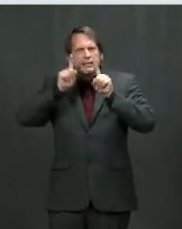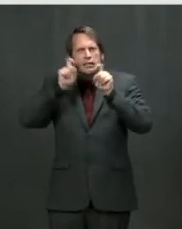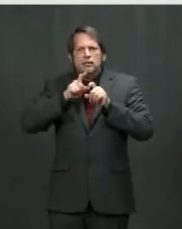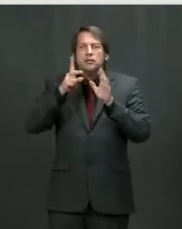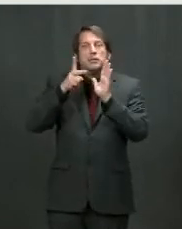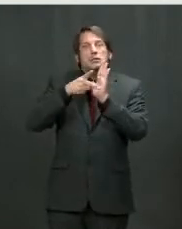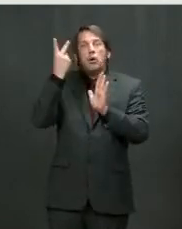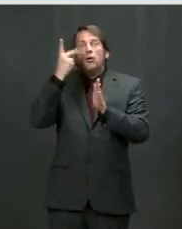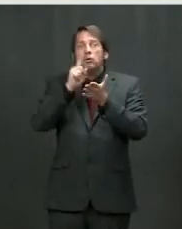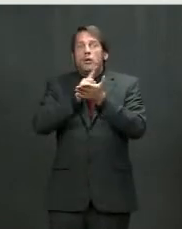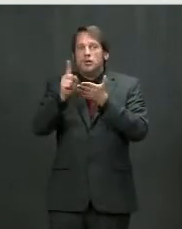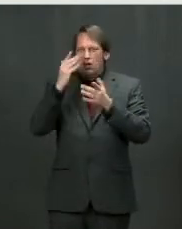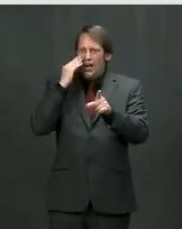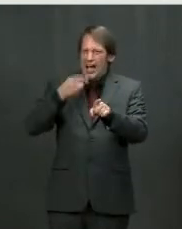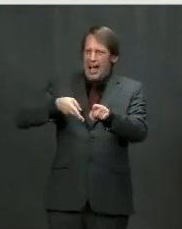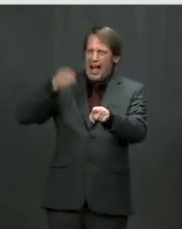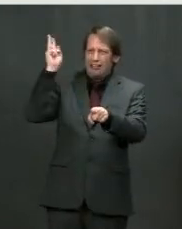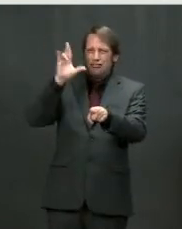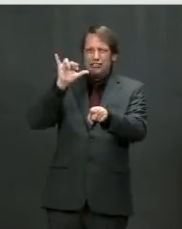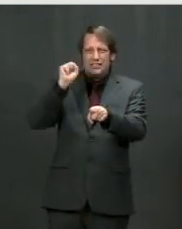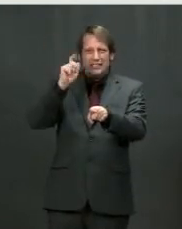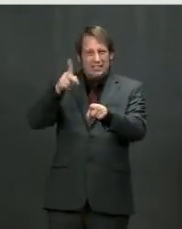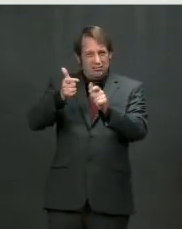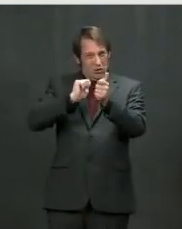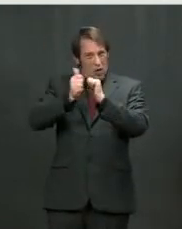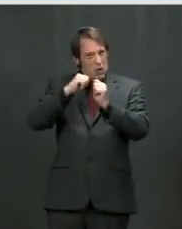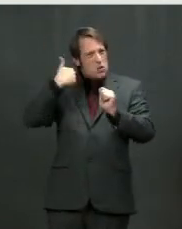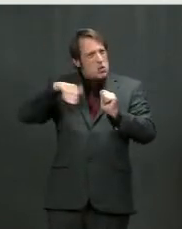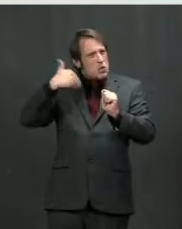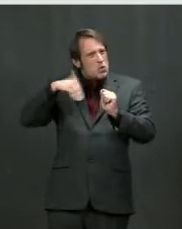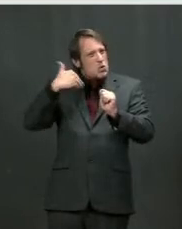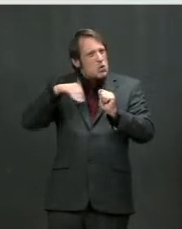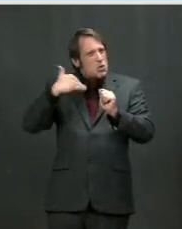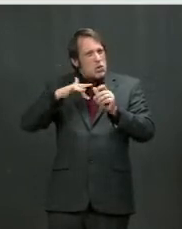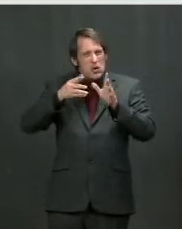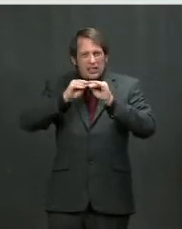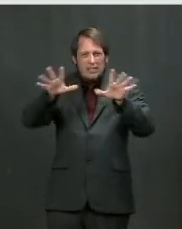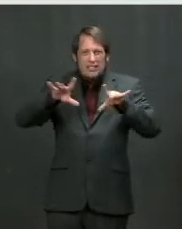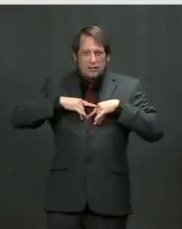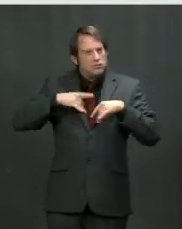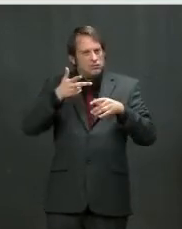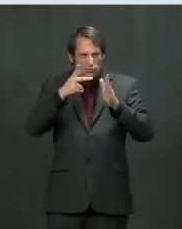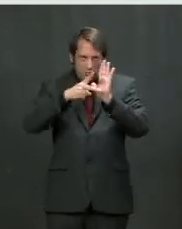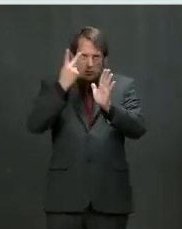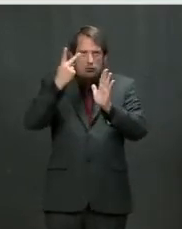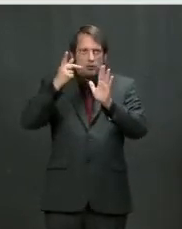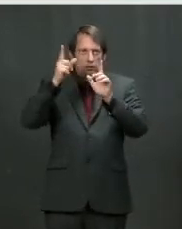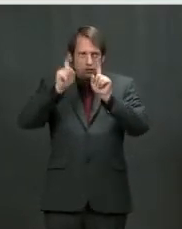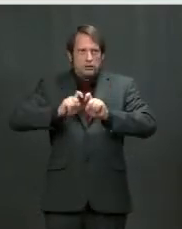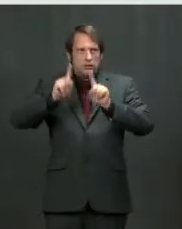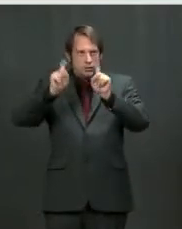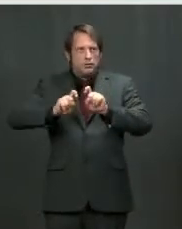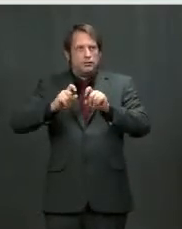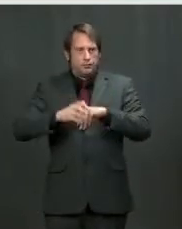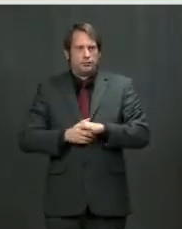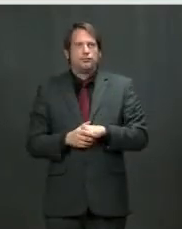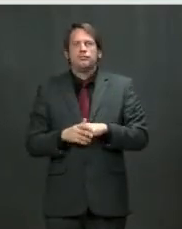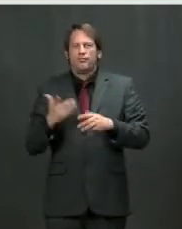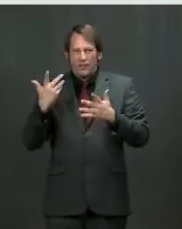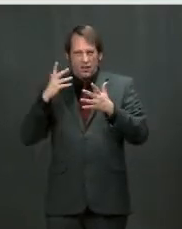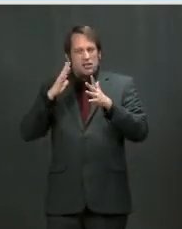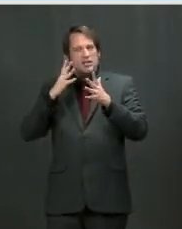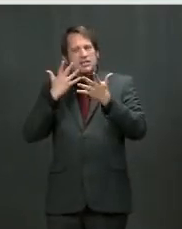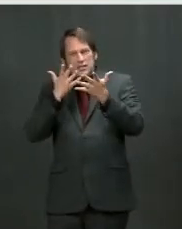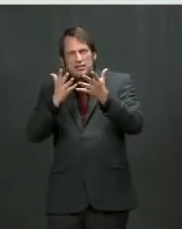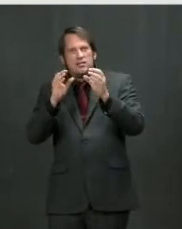pretty clear on that guidance, and we've been working with the state. And I would advocate for sort of stronger mitigation